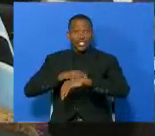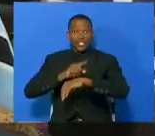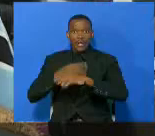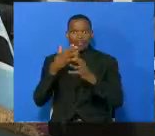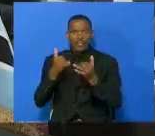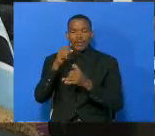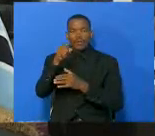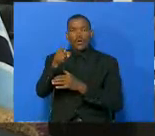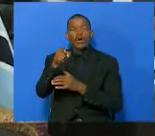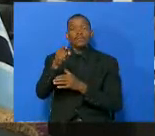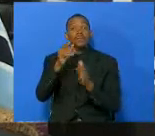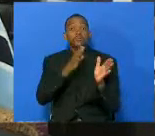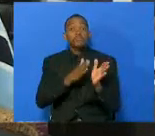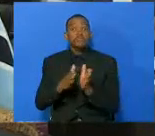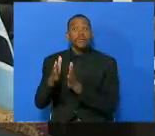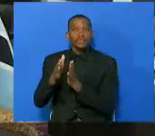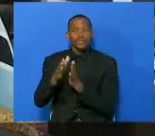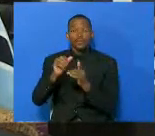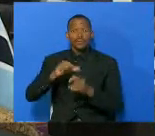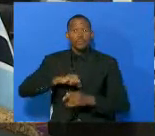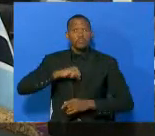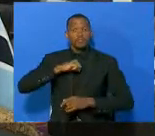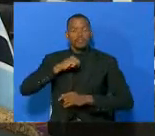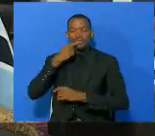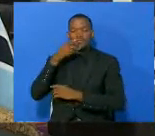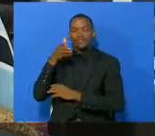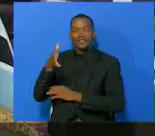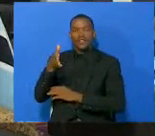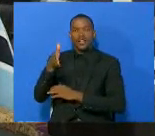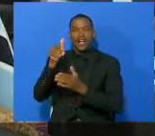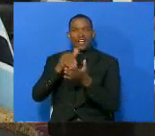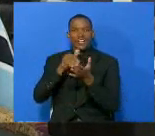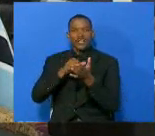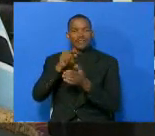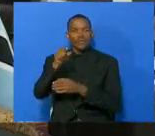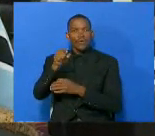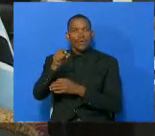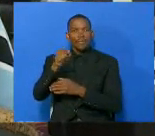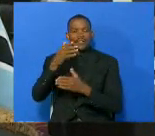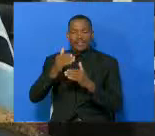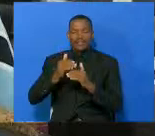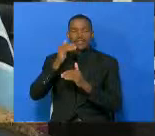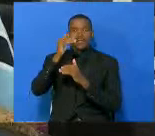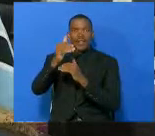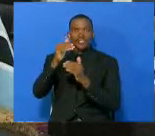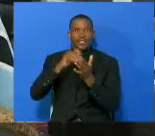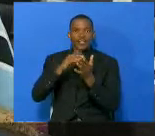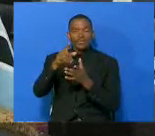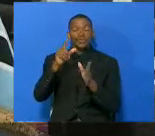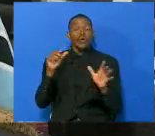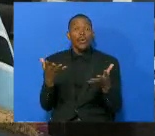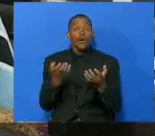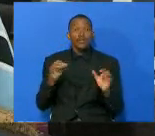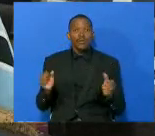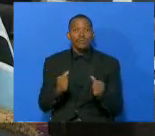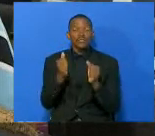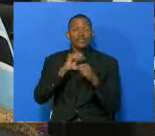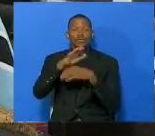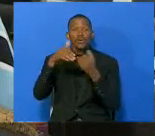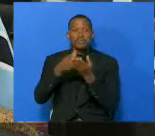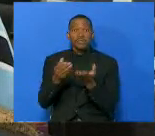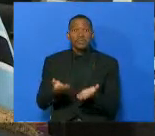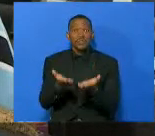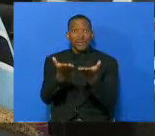met, very proudly so. But the next step is to make sure that we actualize and bring to life